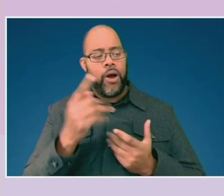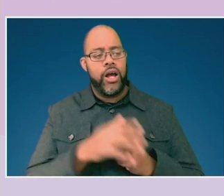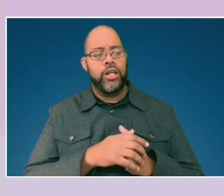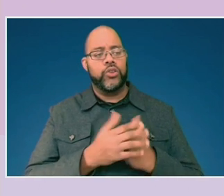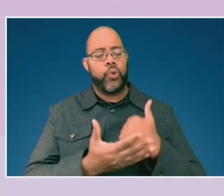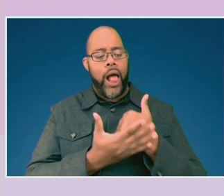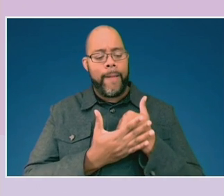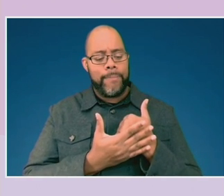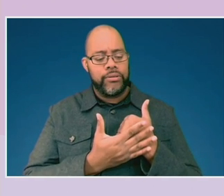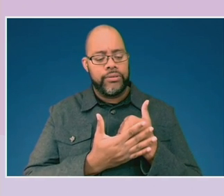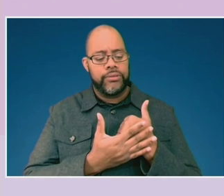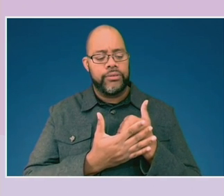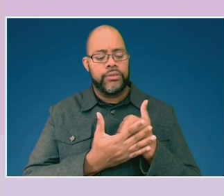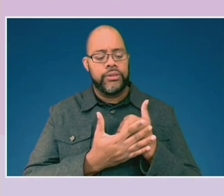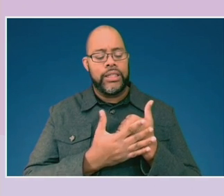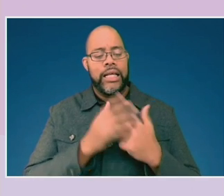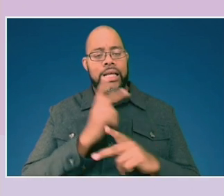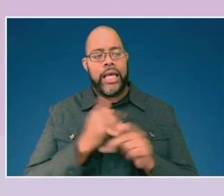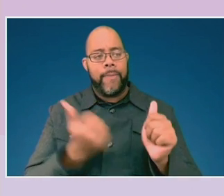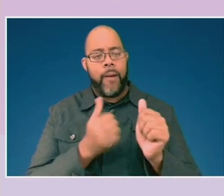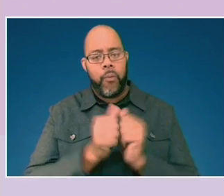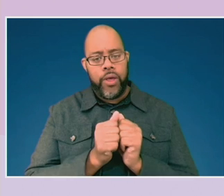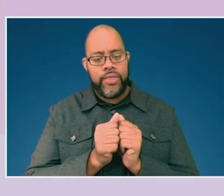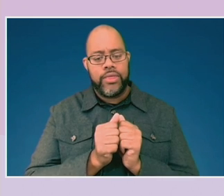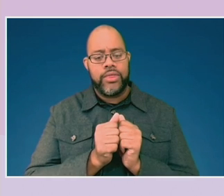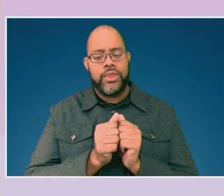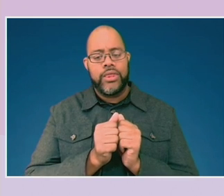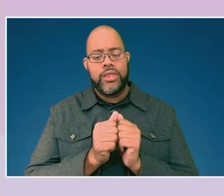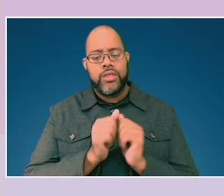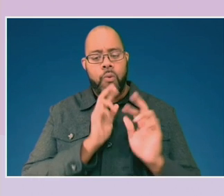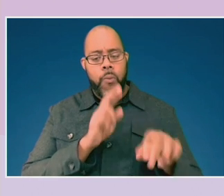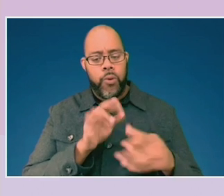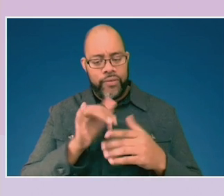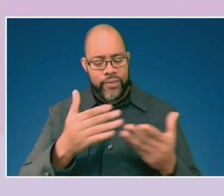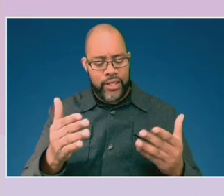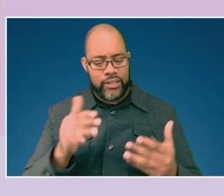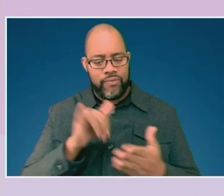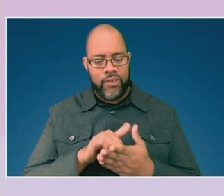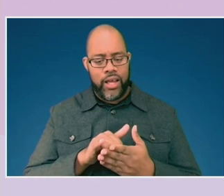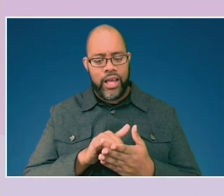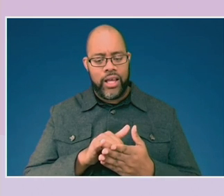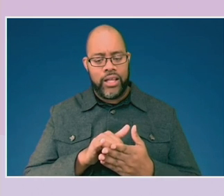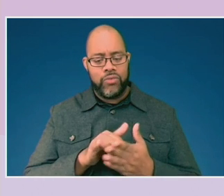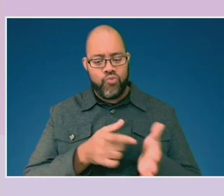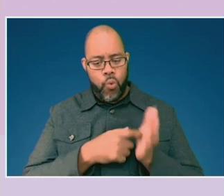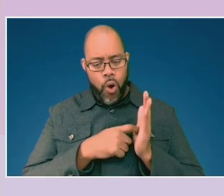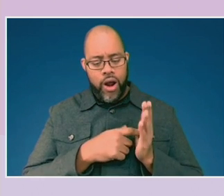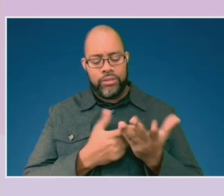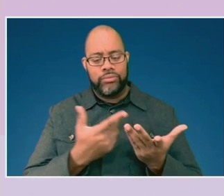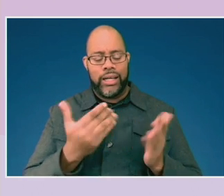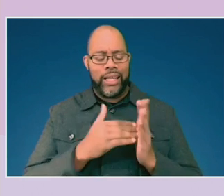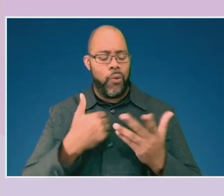help keep up with the reporting and those things that are required. Again, we're a large district and have a lot